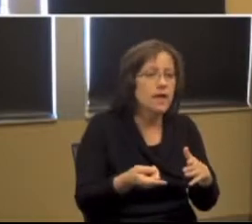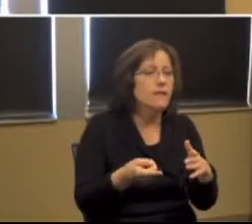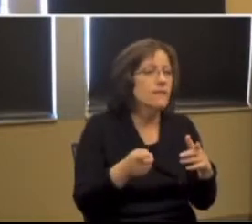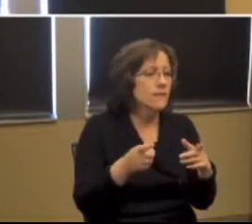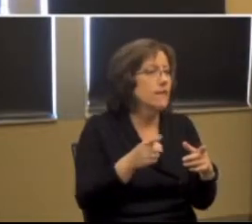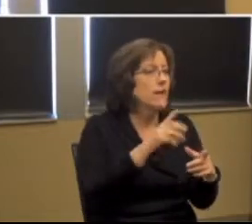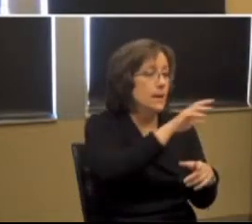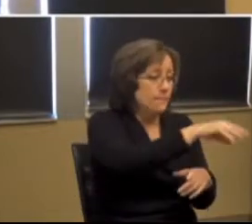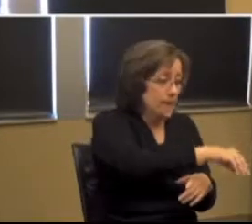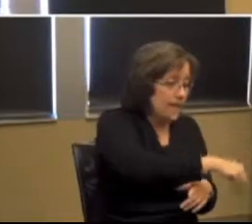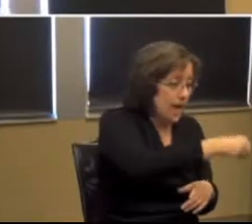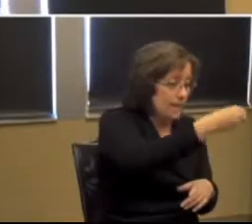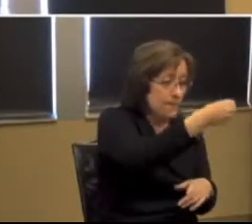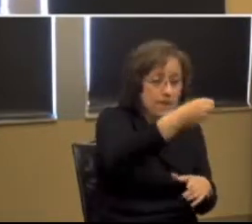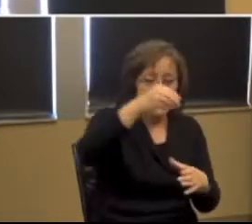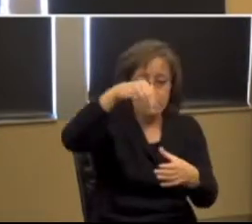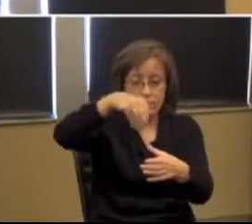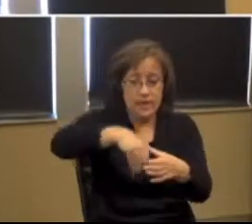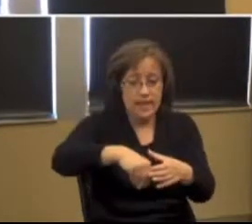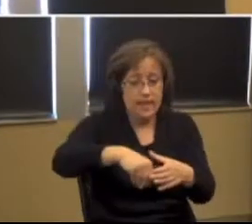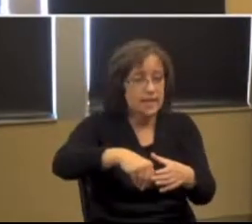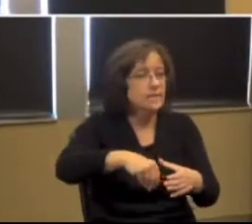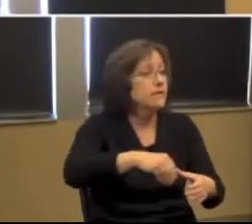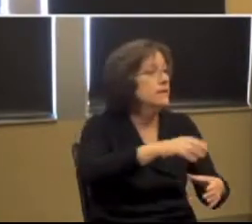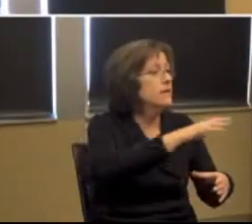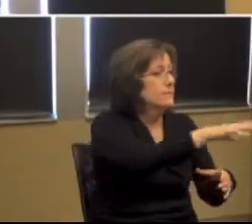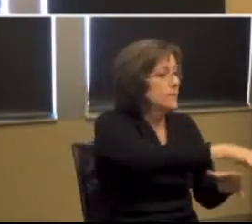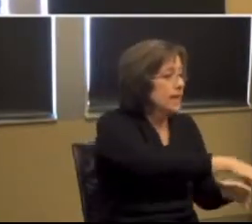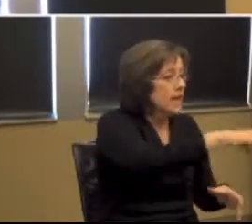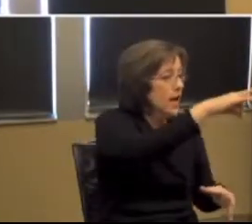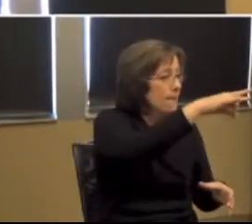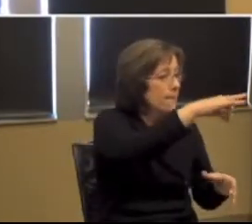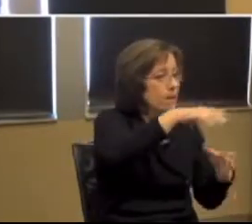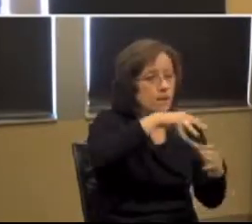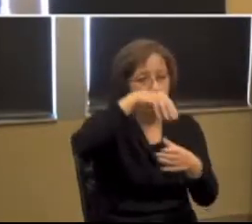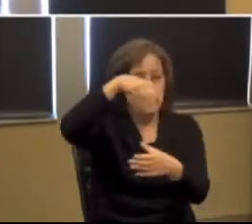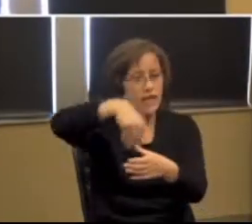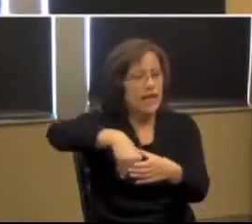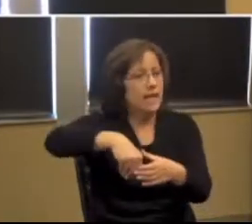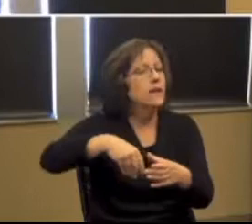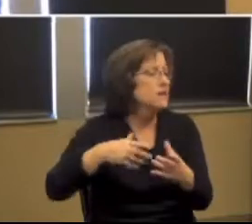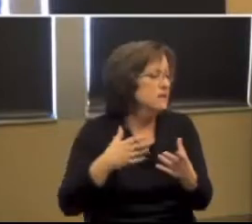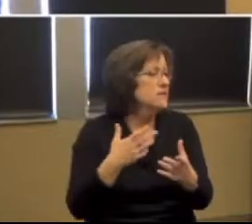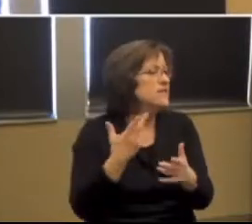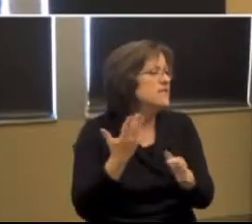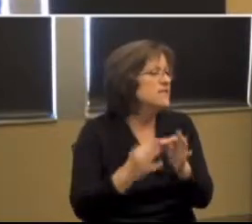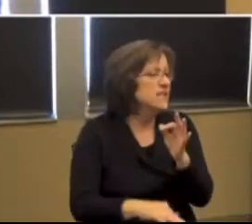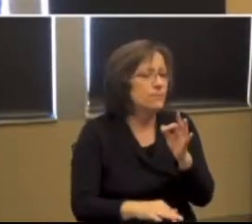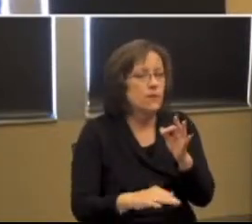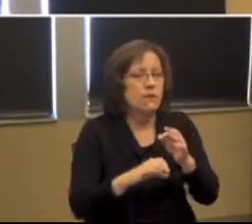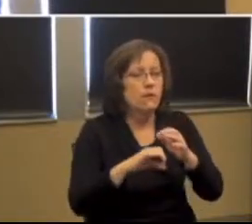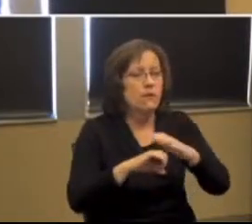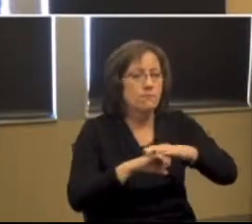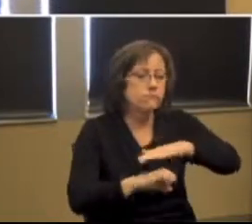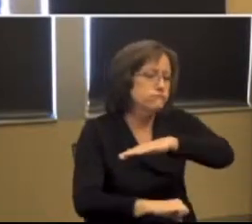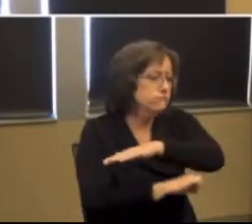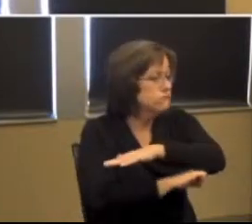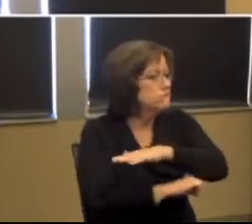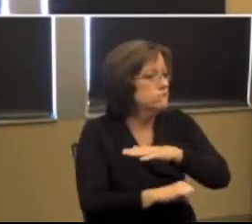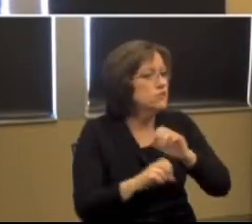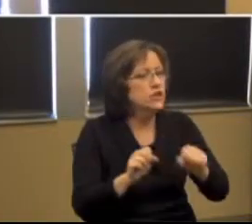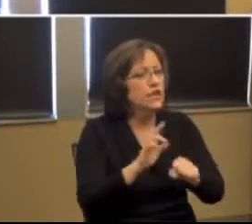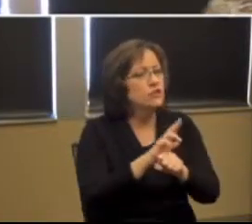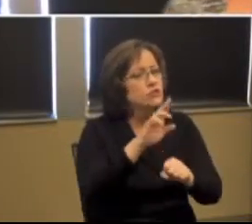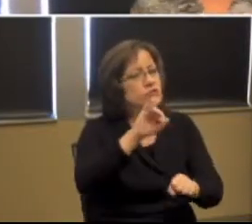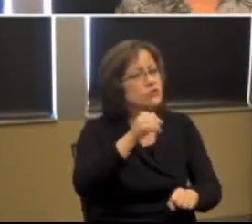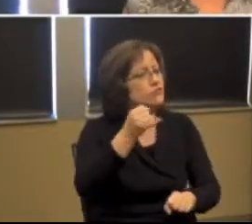instruction for the student to pick up and put in. So very simple tasks, foundational tasks that you can use jigs for.